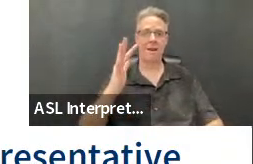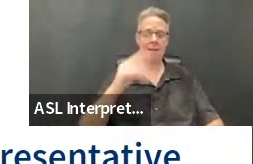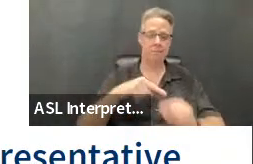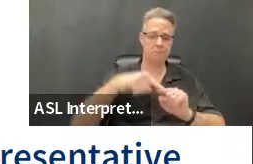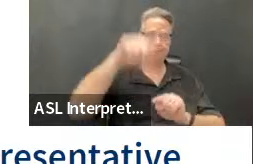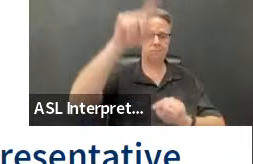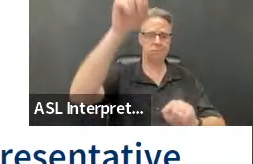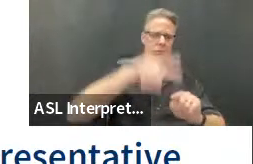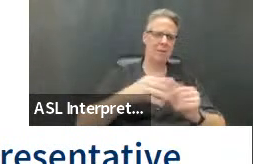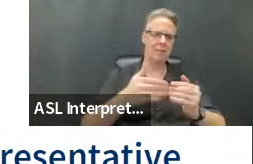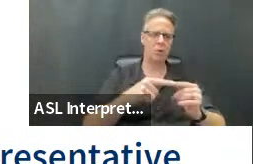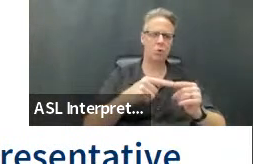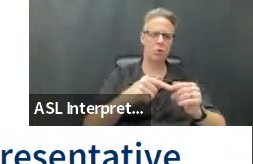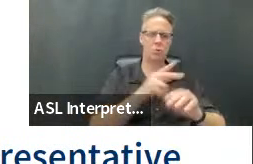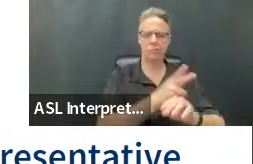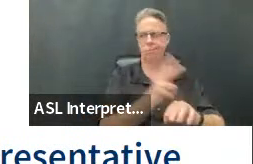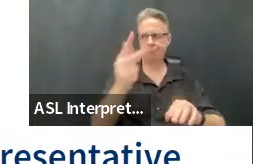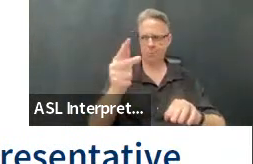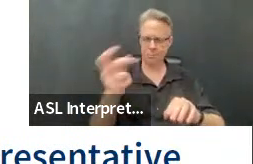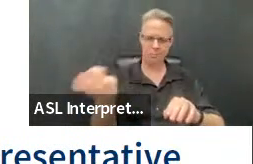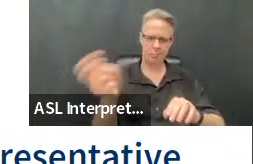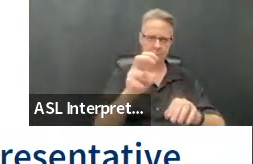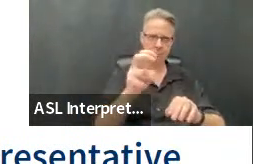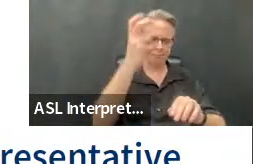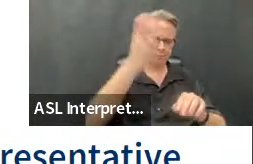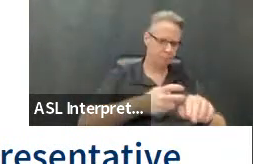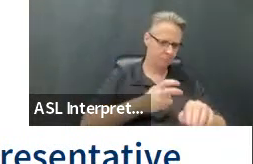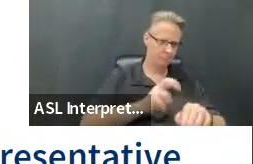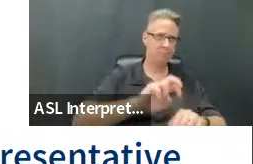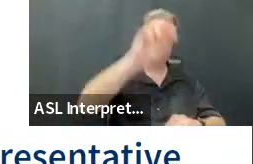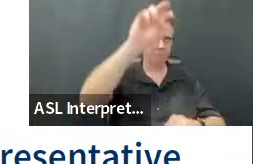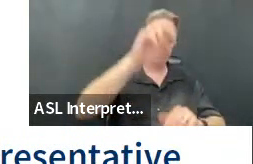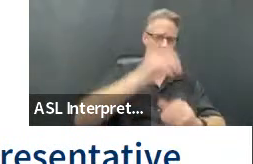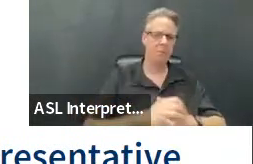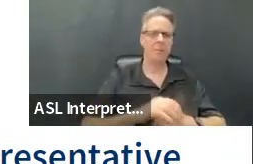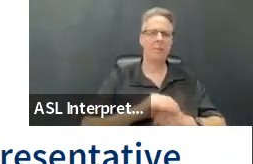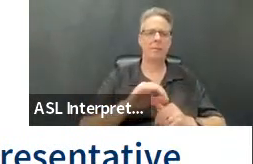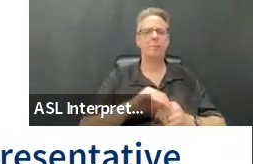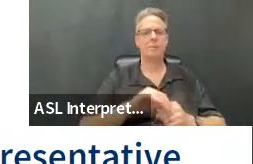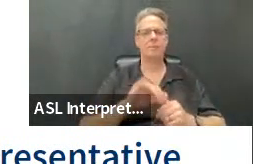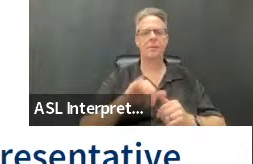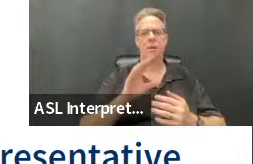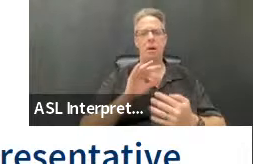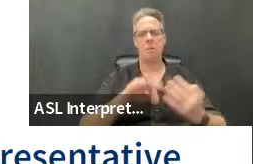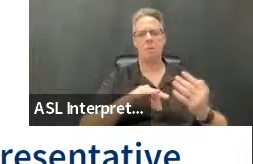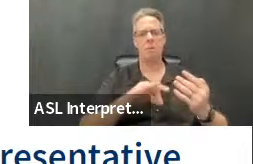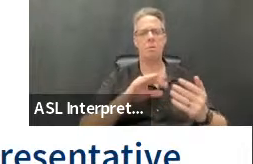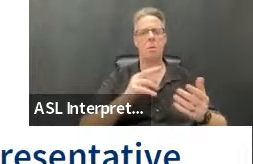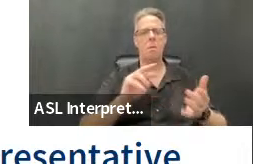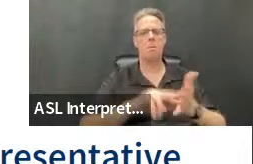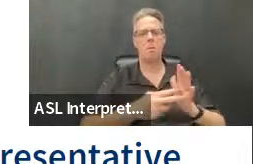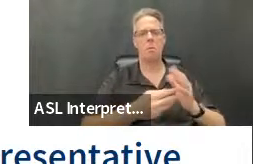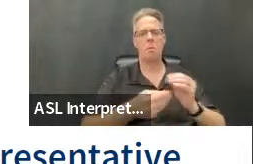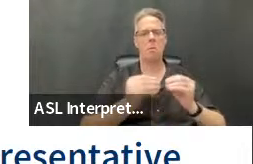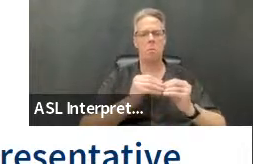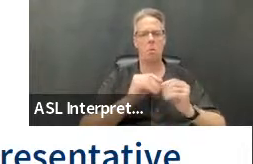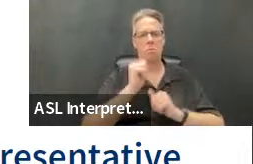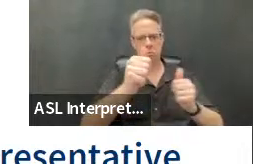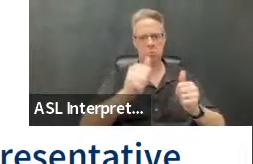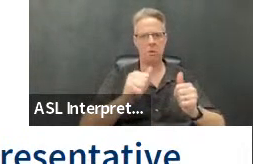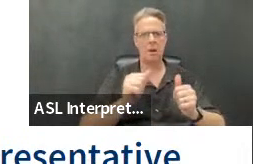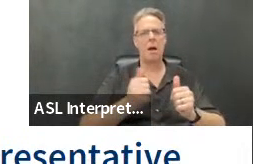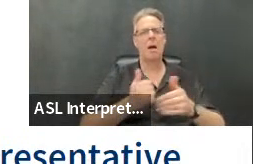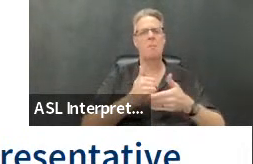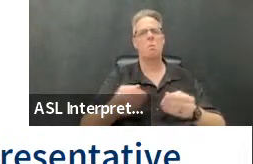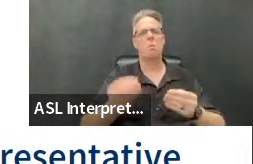quick access to park and ride, and that options that include more stations serve more residents